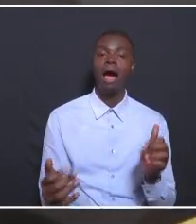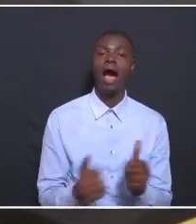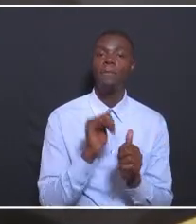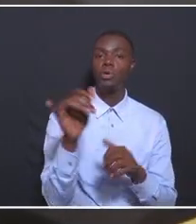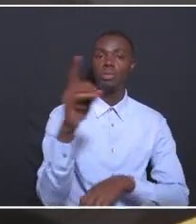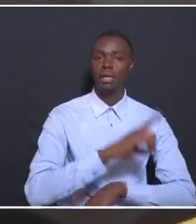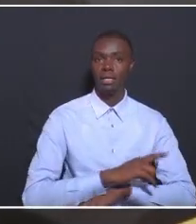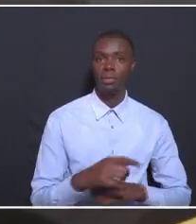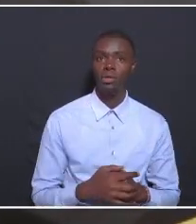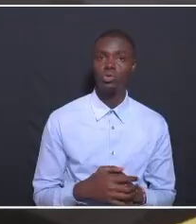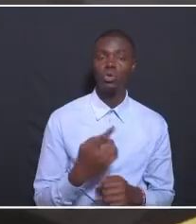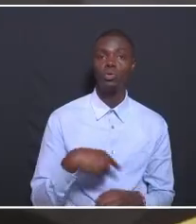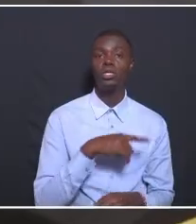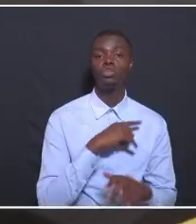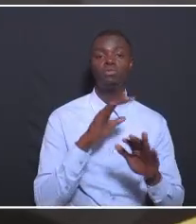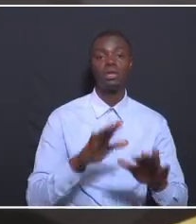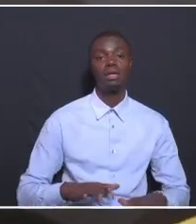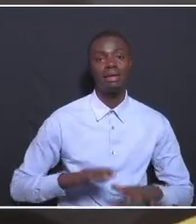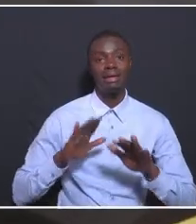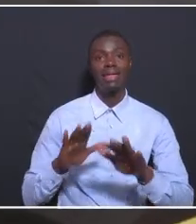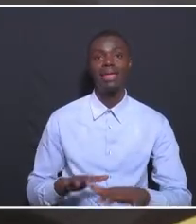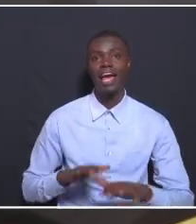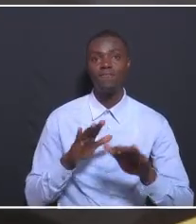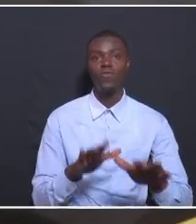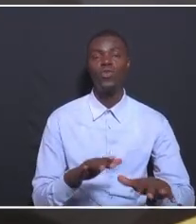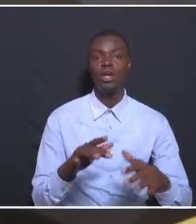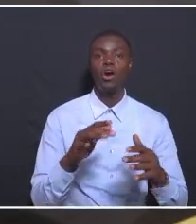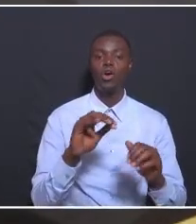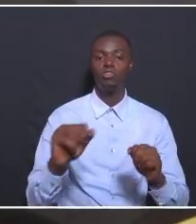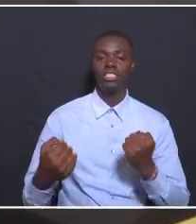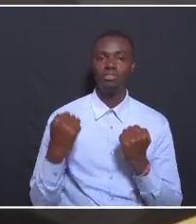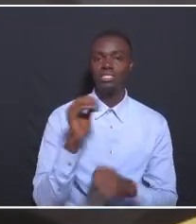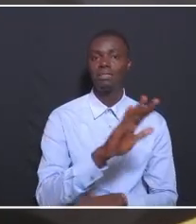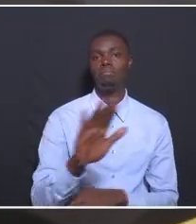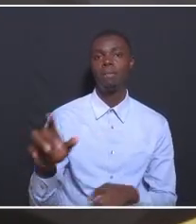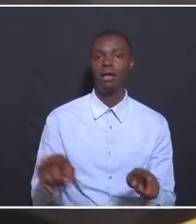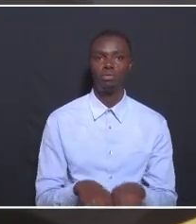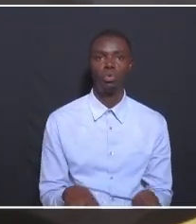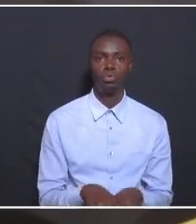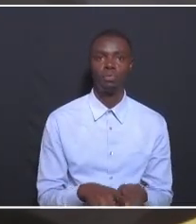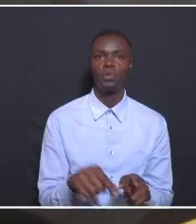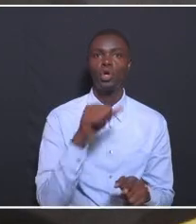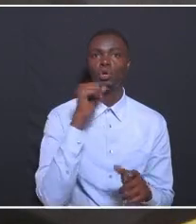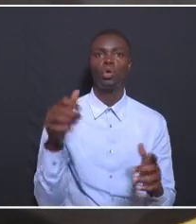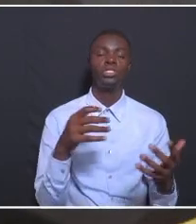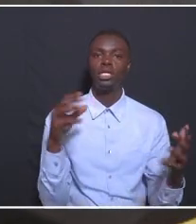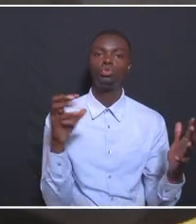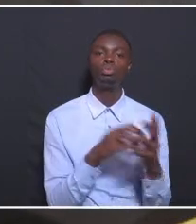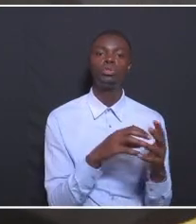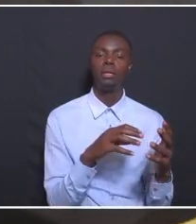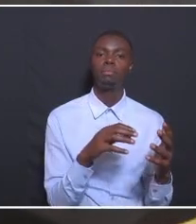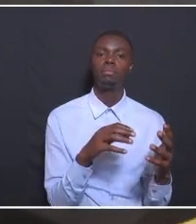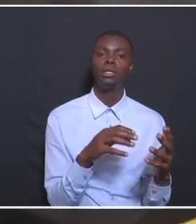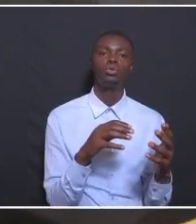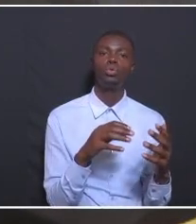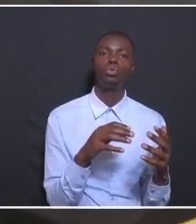had to be mindful of their safety as well, and also just not to put them into a bit of trouble. So